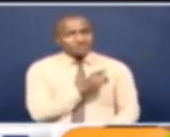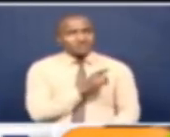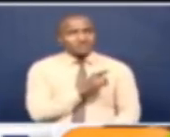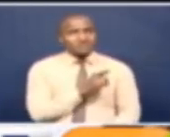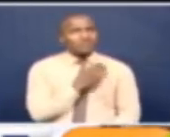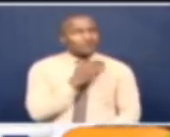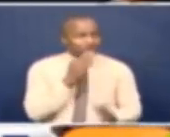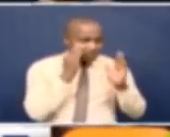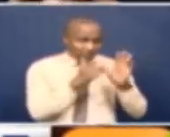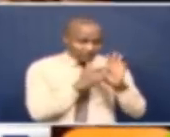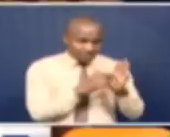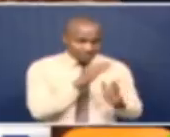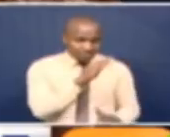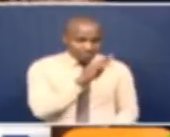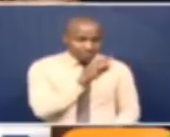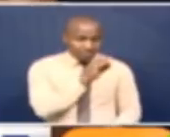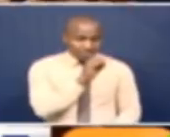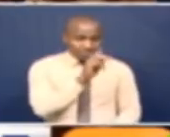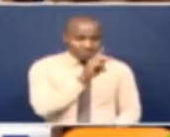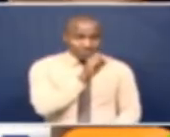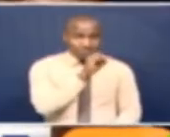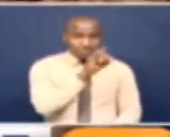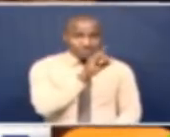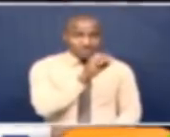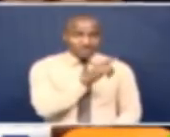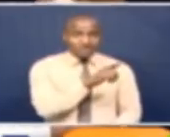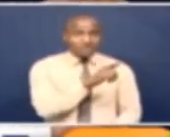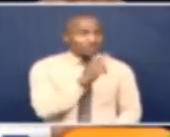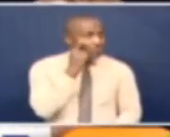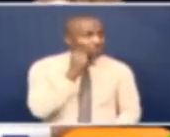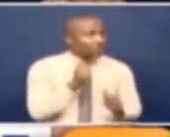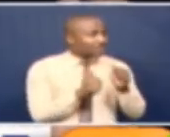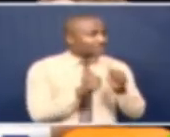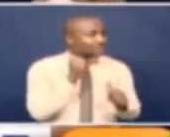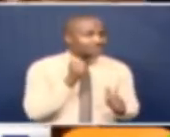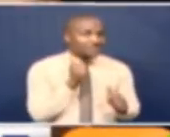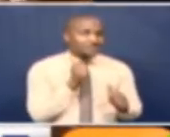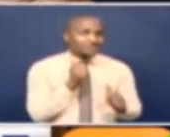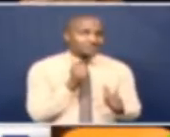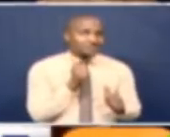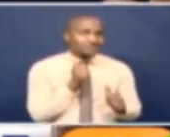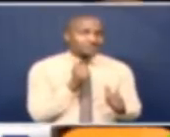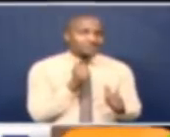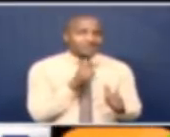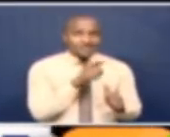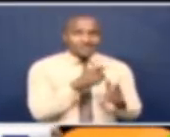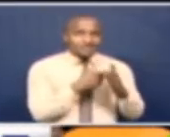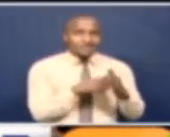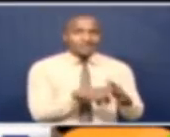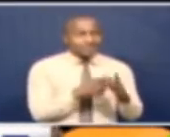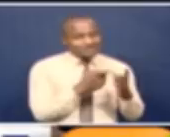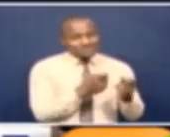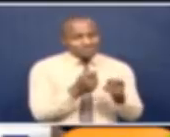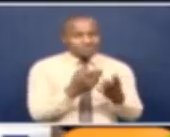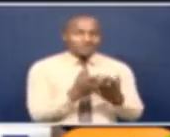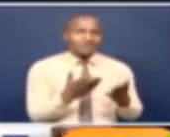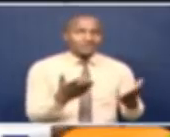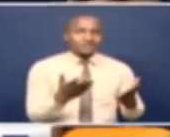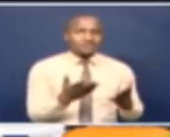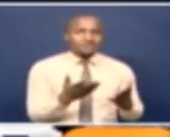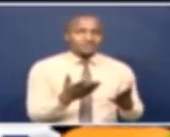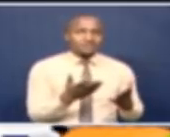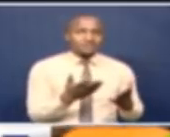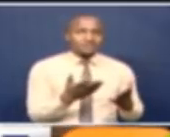Brookside. You know, resistance or revolutions are started by very simple things.